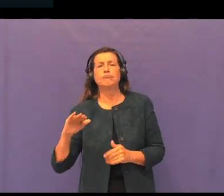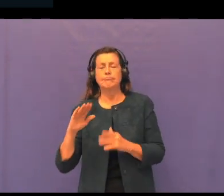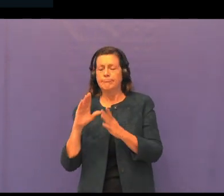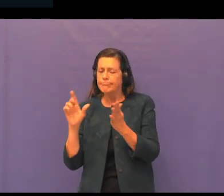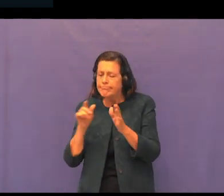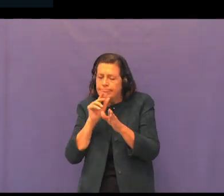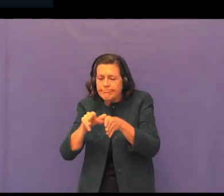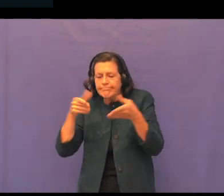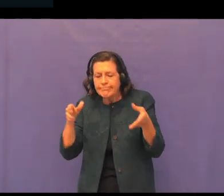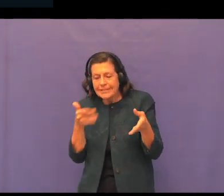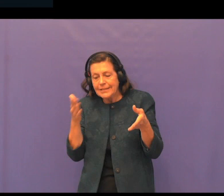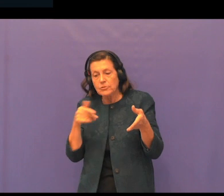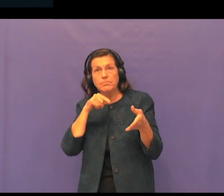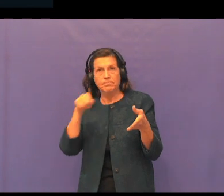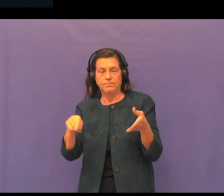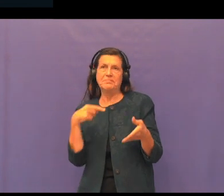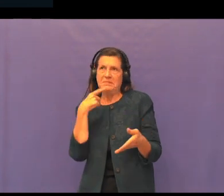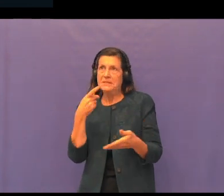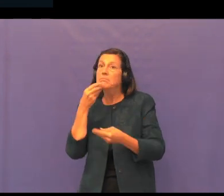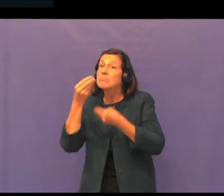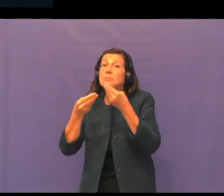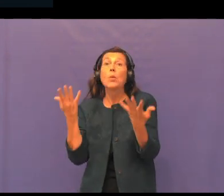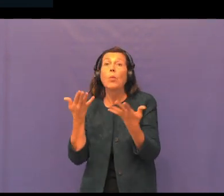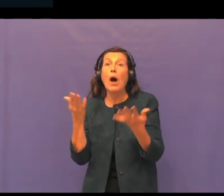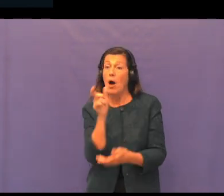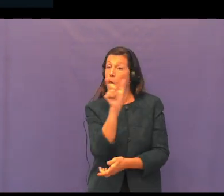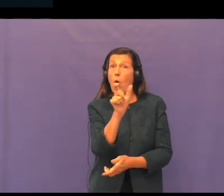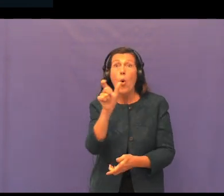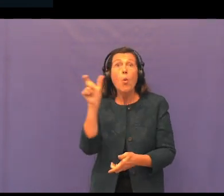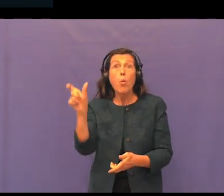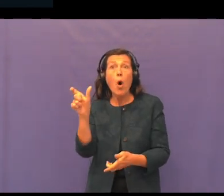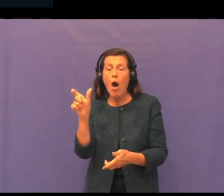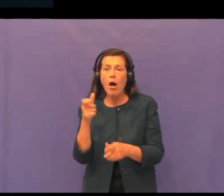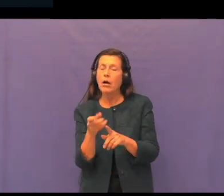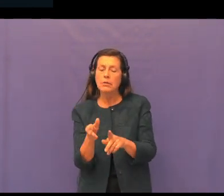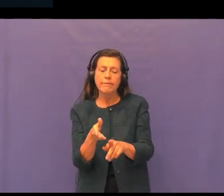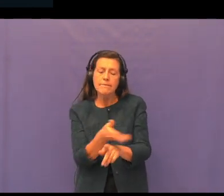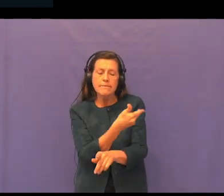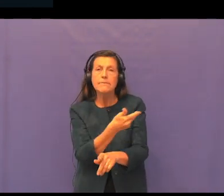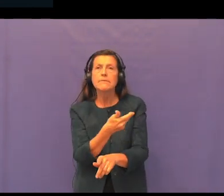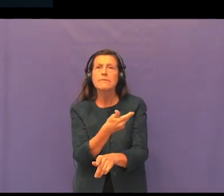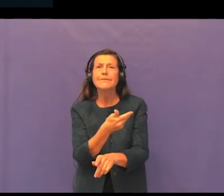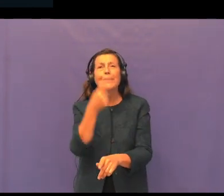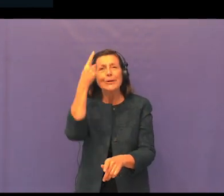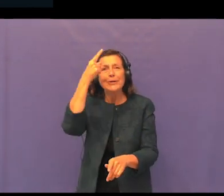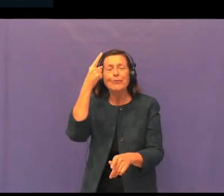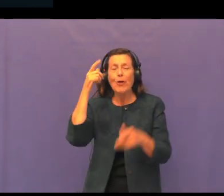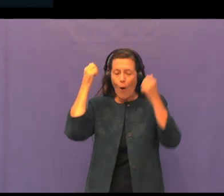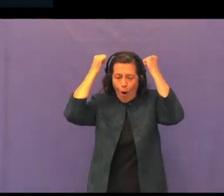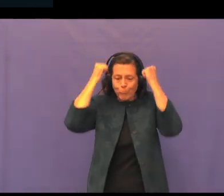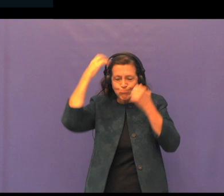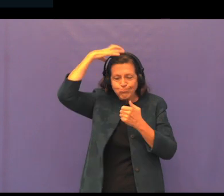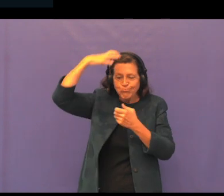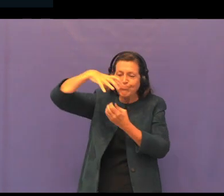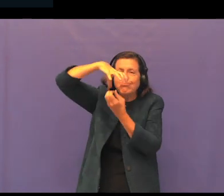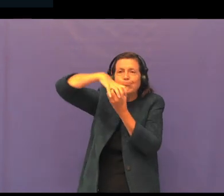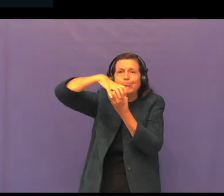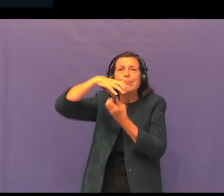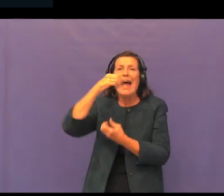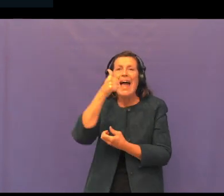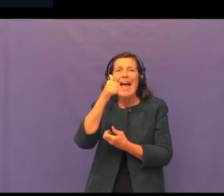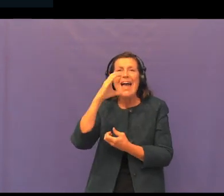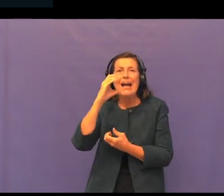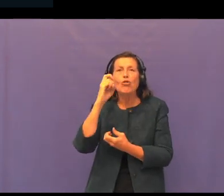acorn, ash, adder, pasture, willow. So words